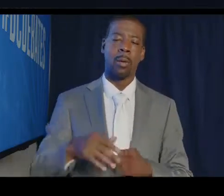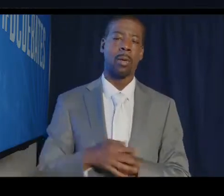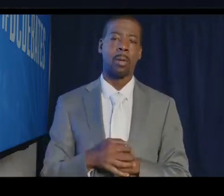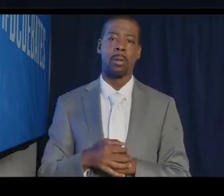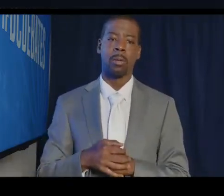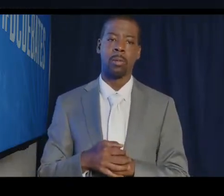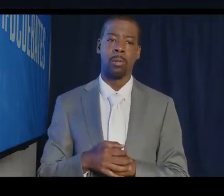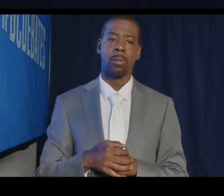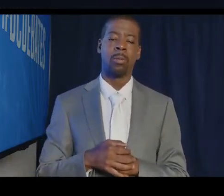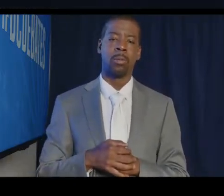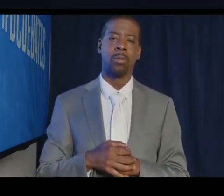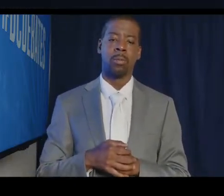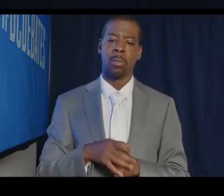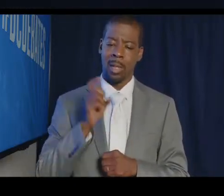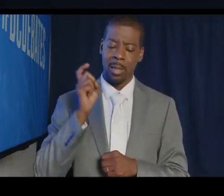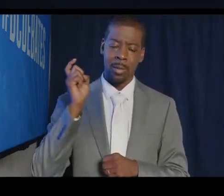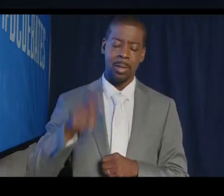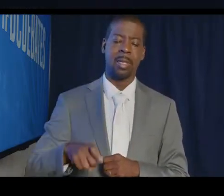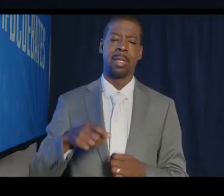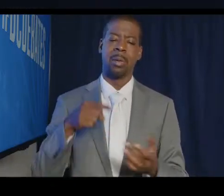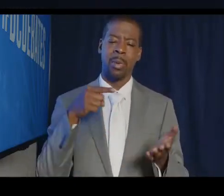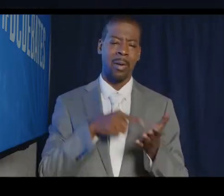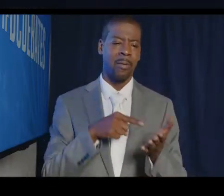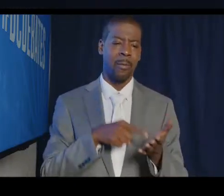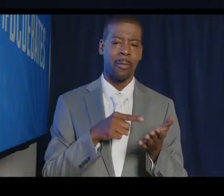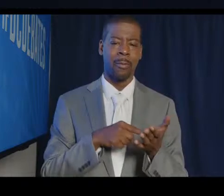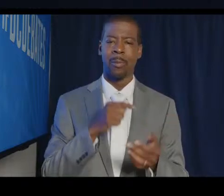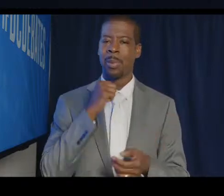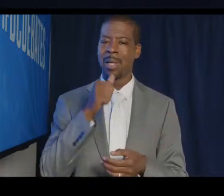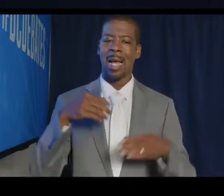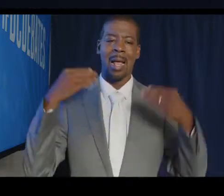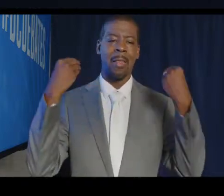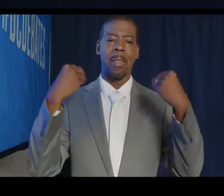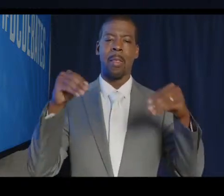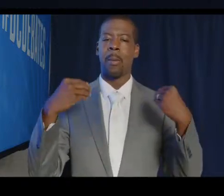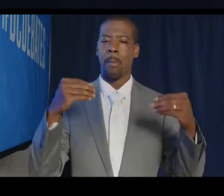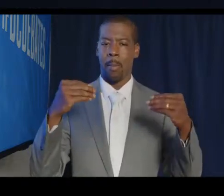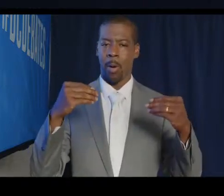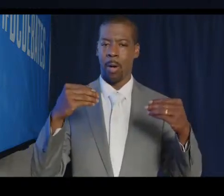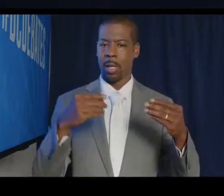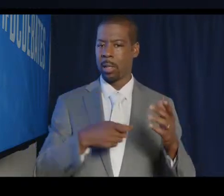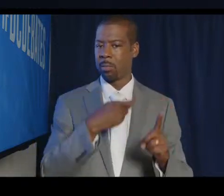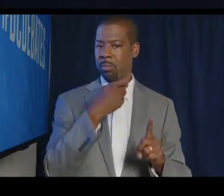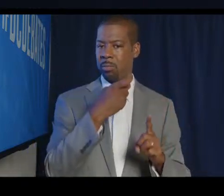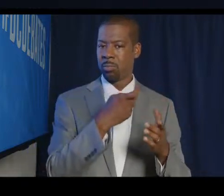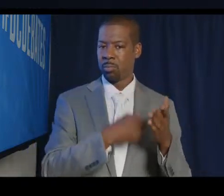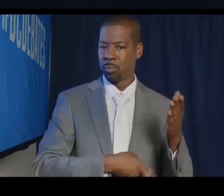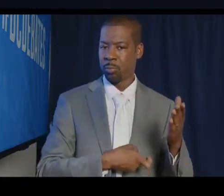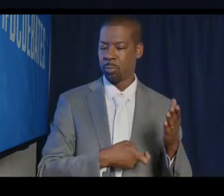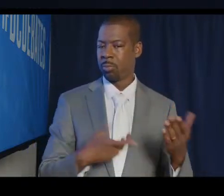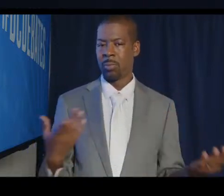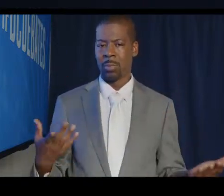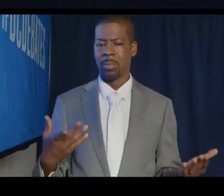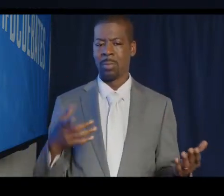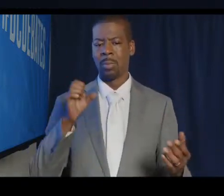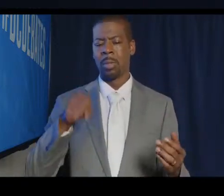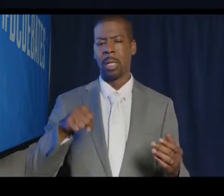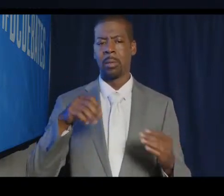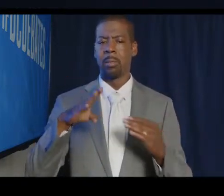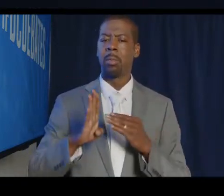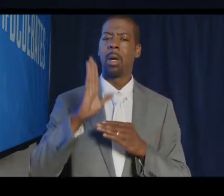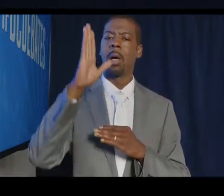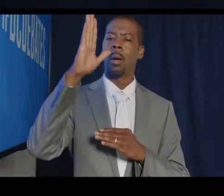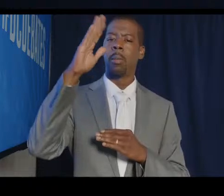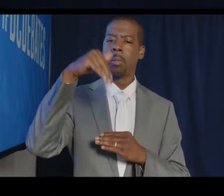are available at the rate that's affordable, not the market rate, because the market fluctuates and can change based on what we do in that area. We need to